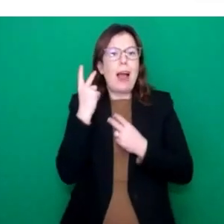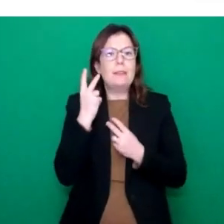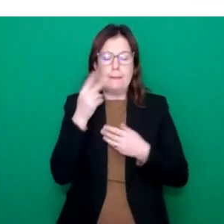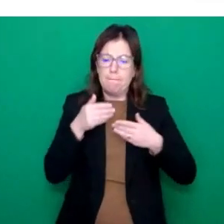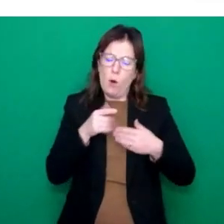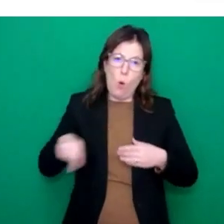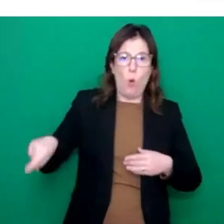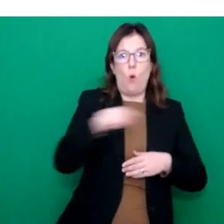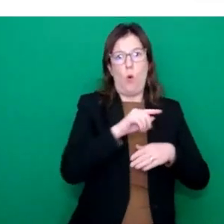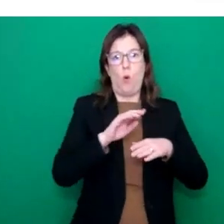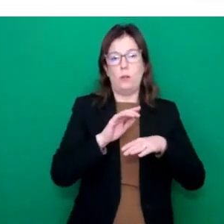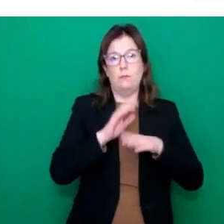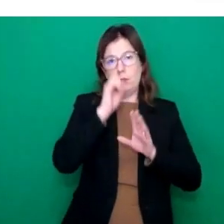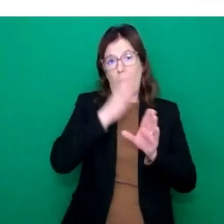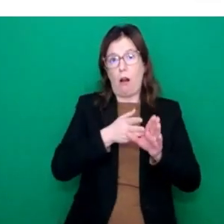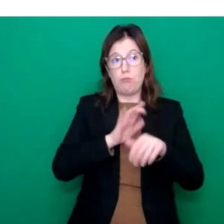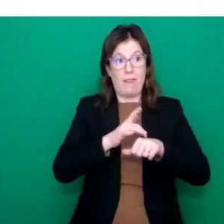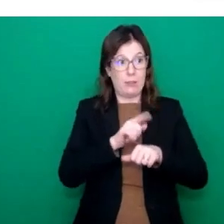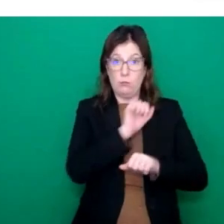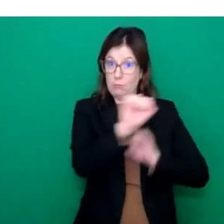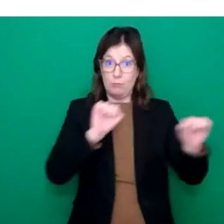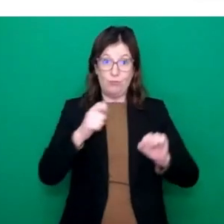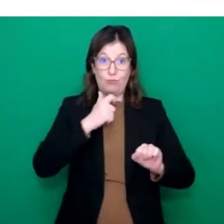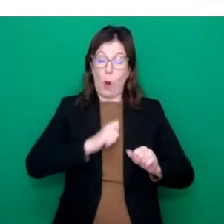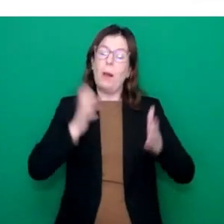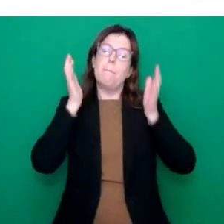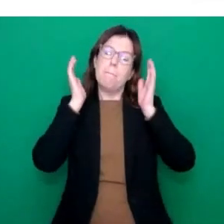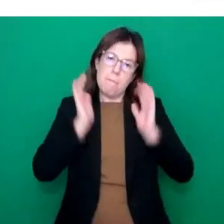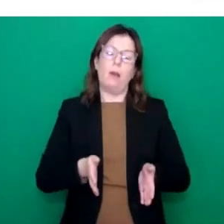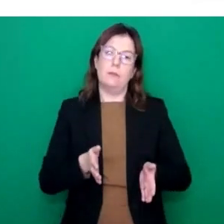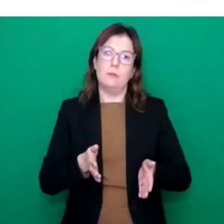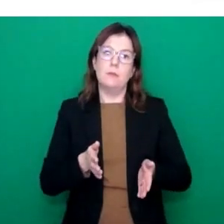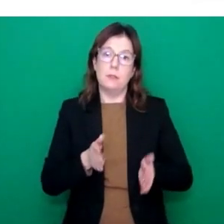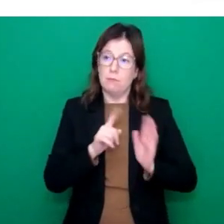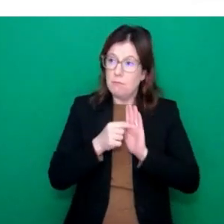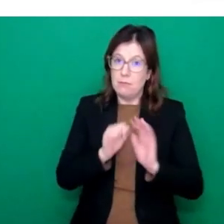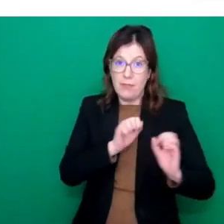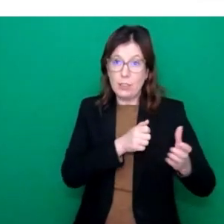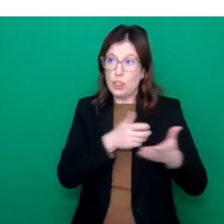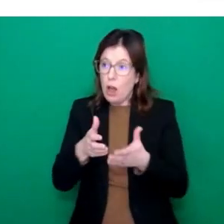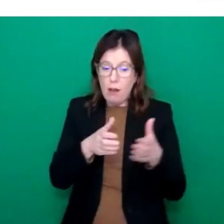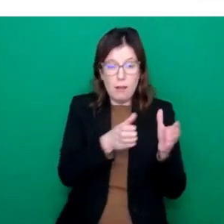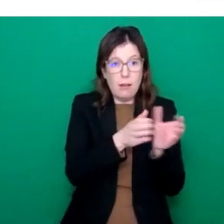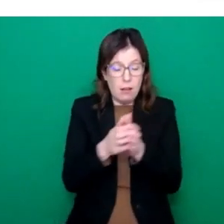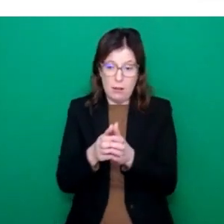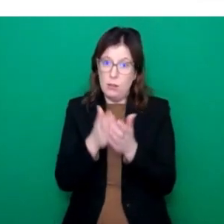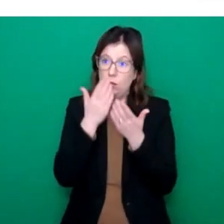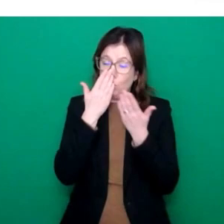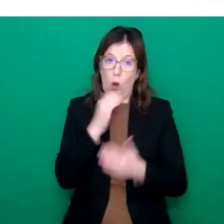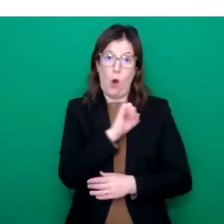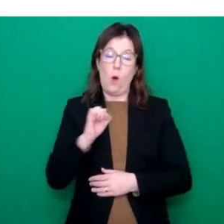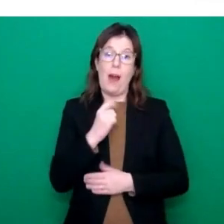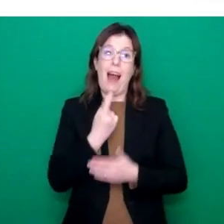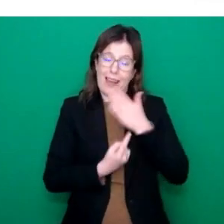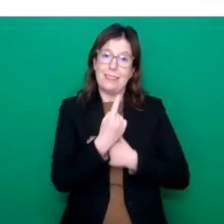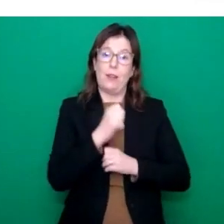of the psychological professions are imperative to demonstrate services and individual clinicians' ongoing commitment to learning